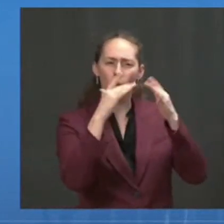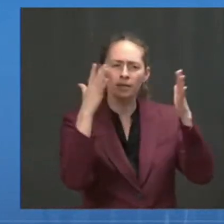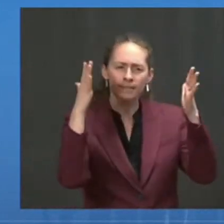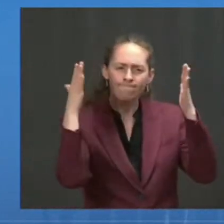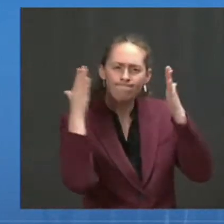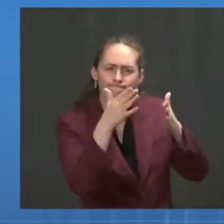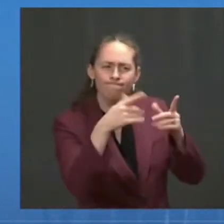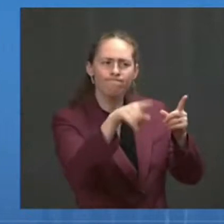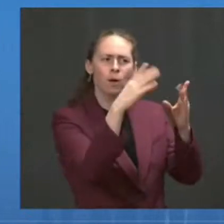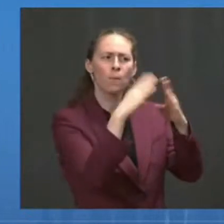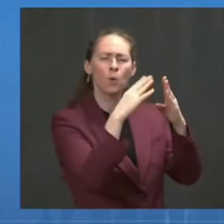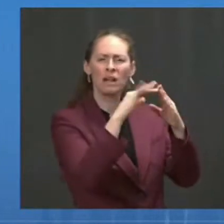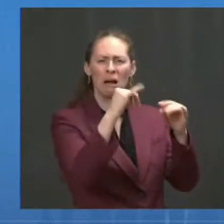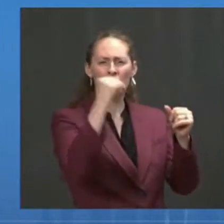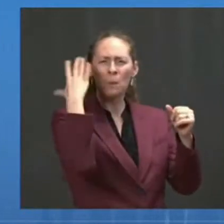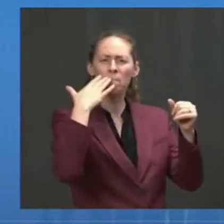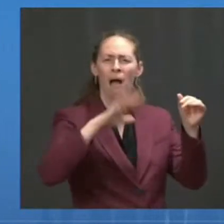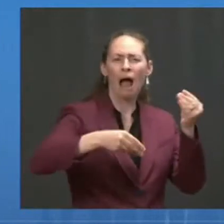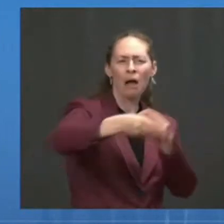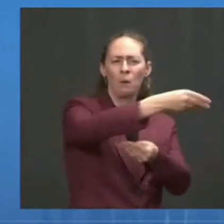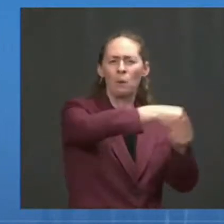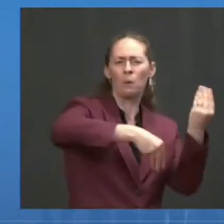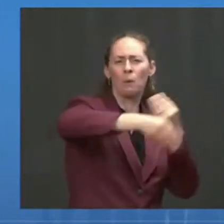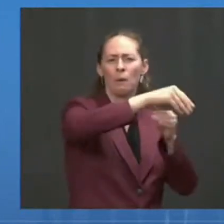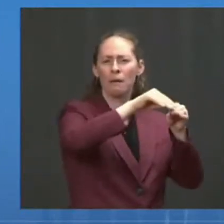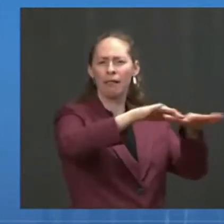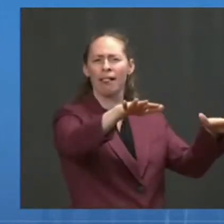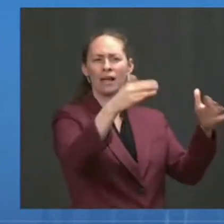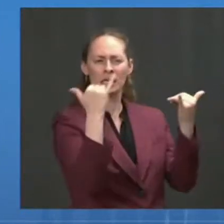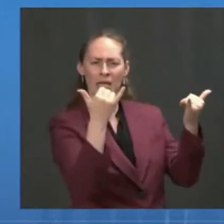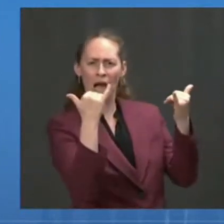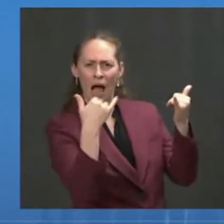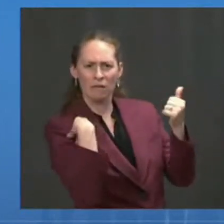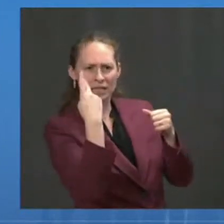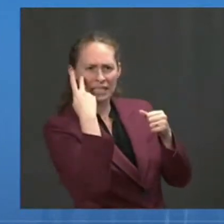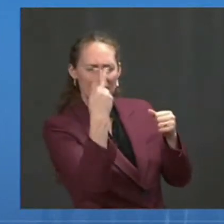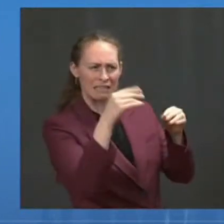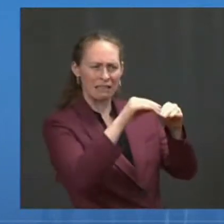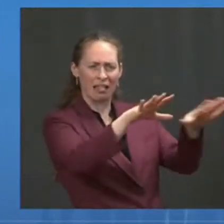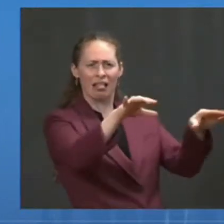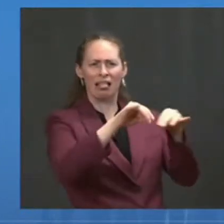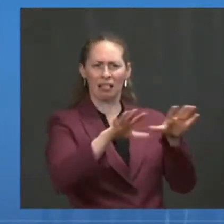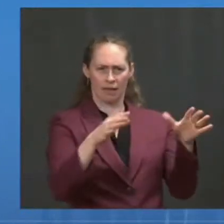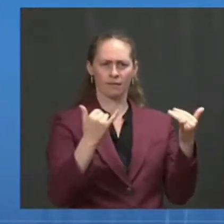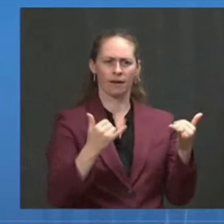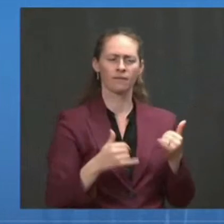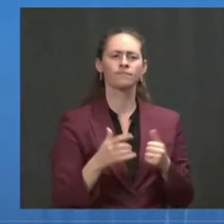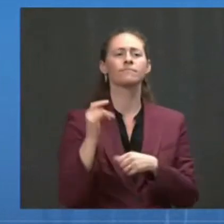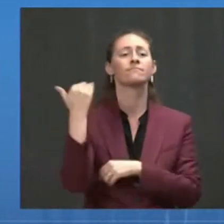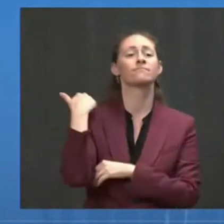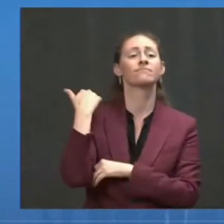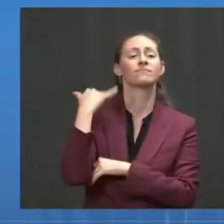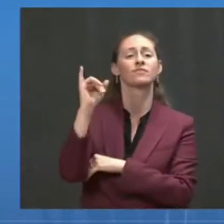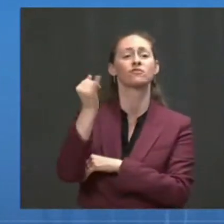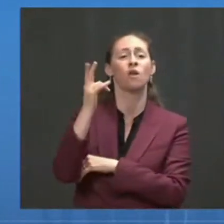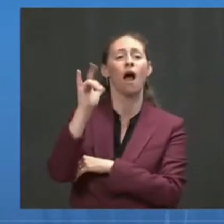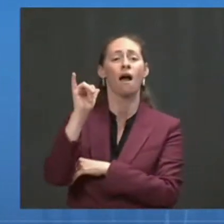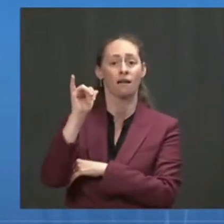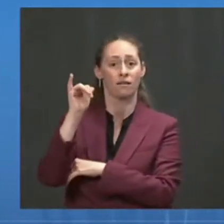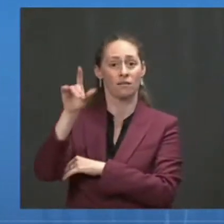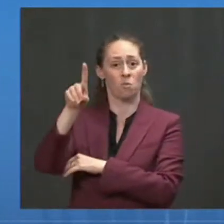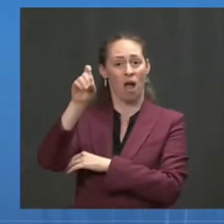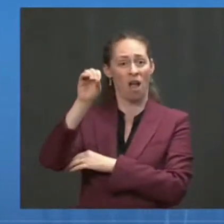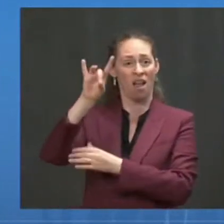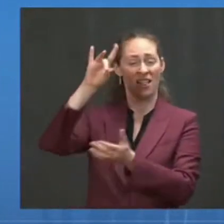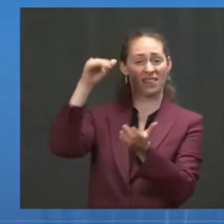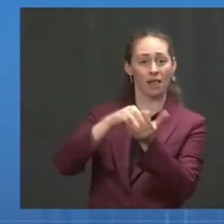over 8-fold over the past month. And in July, more than 108,000 treatments were shipped all over the country by the